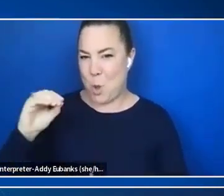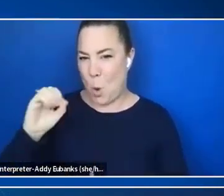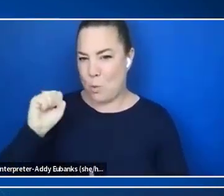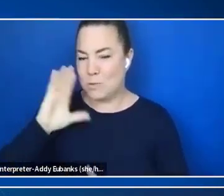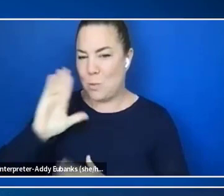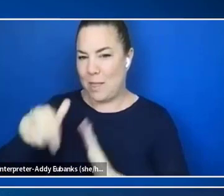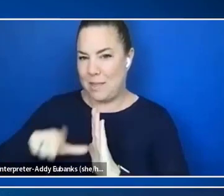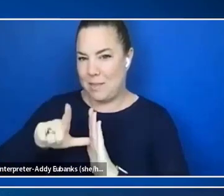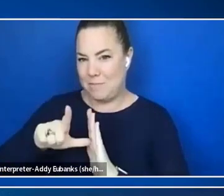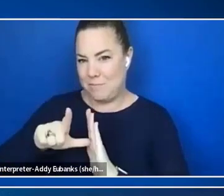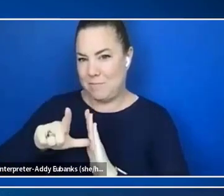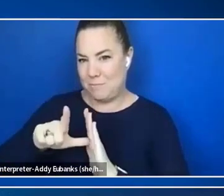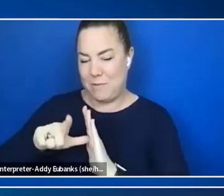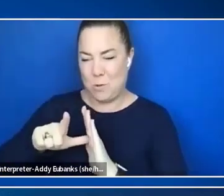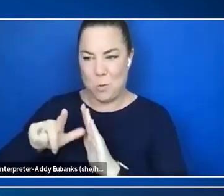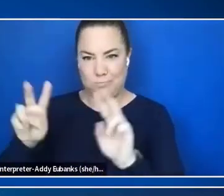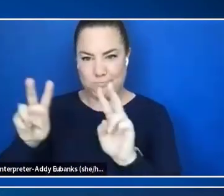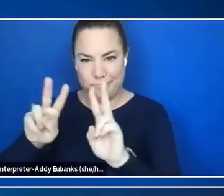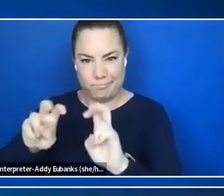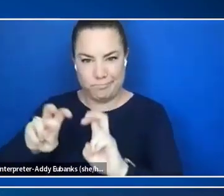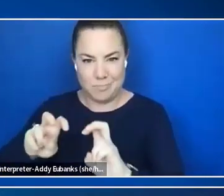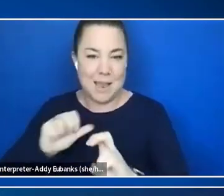evaluated by peer review.